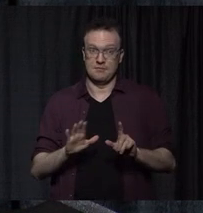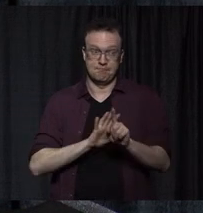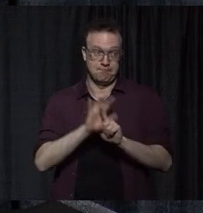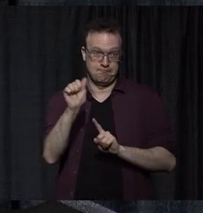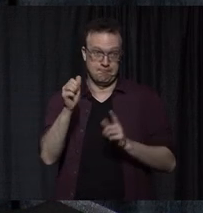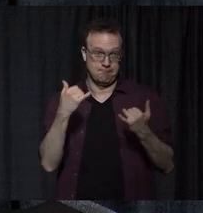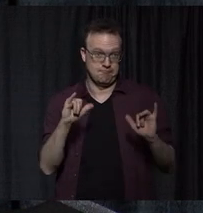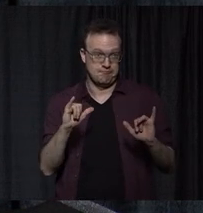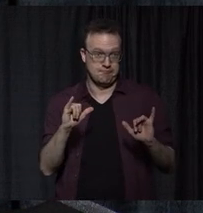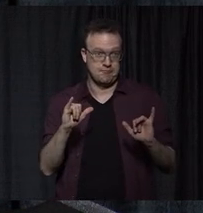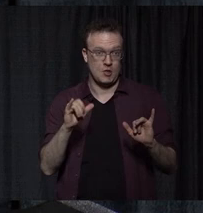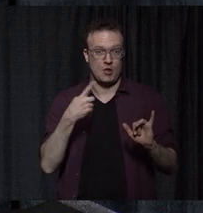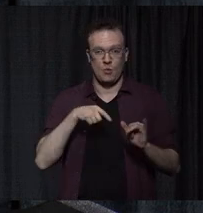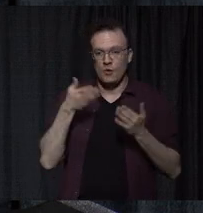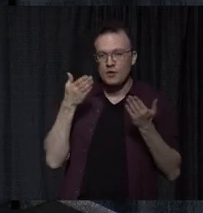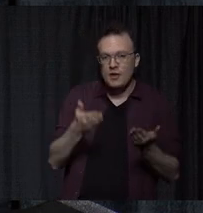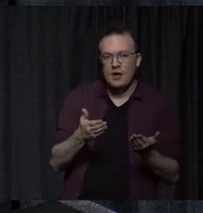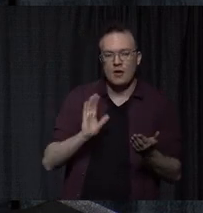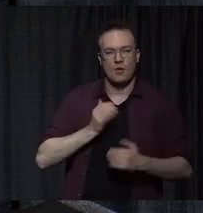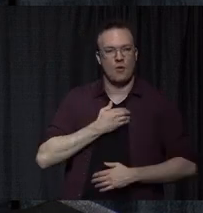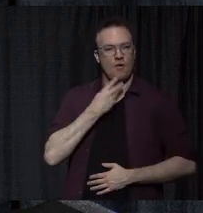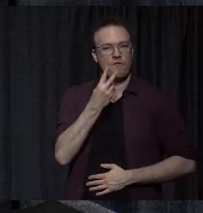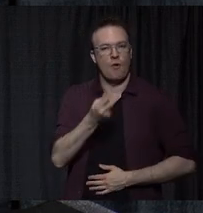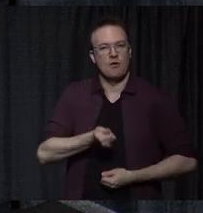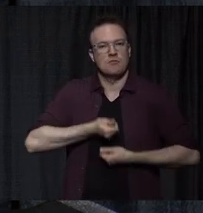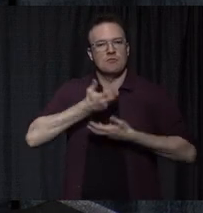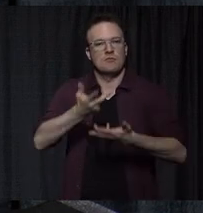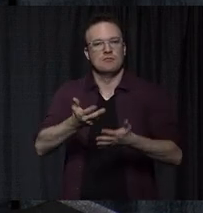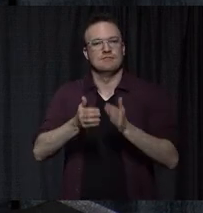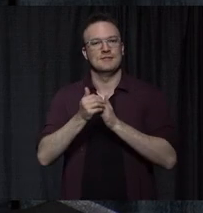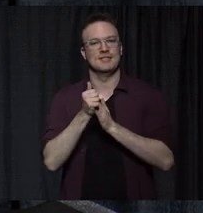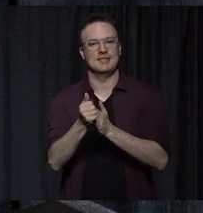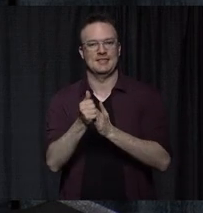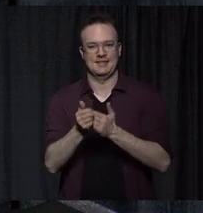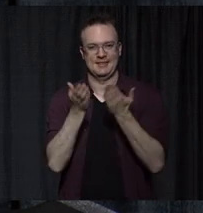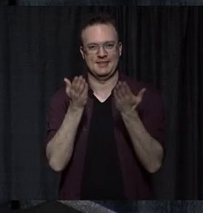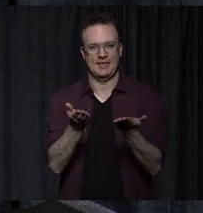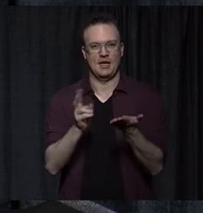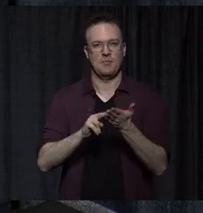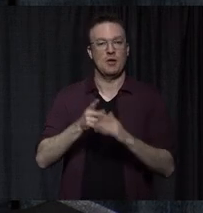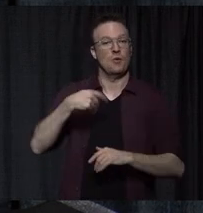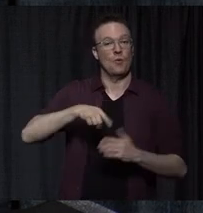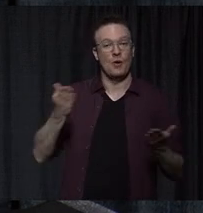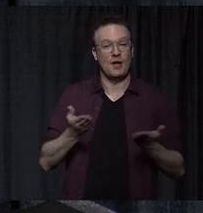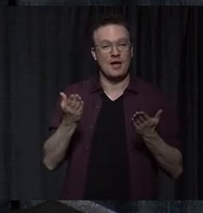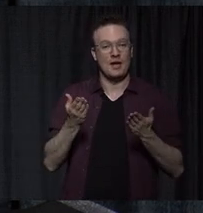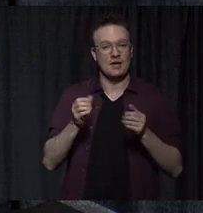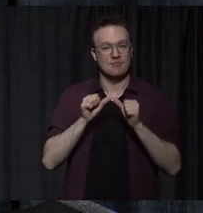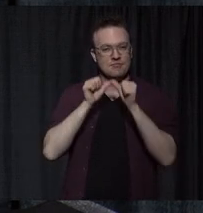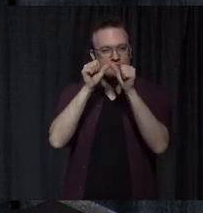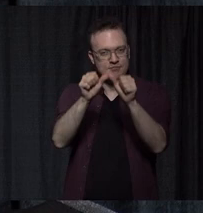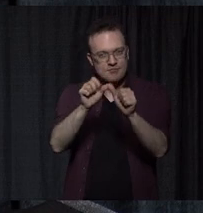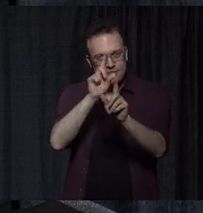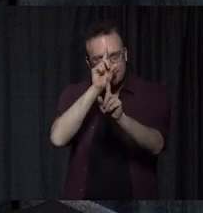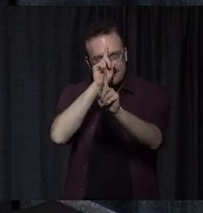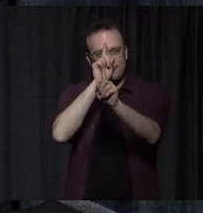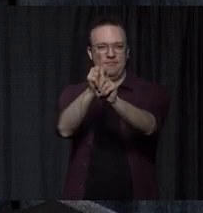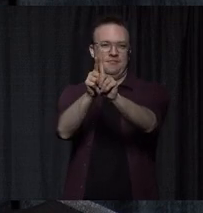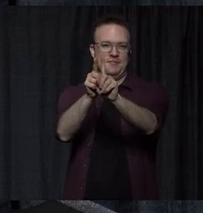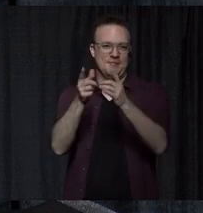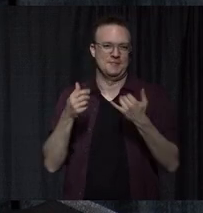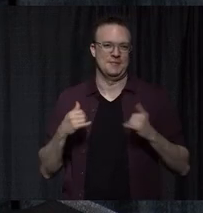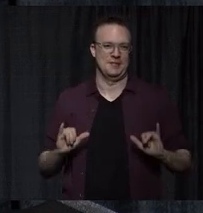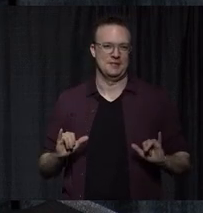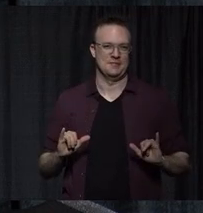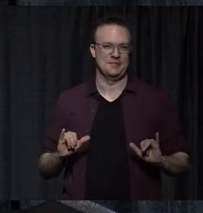Our very presence, our voice, our leadership means we're here and we're moving forward.